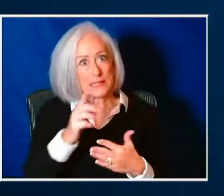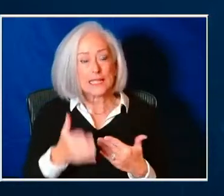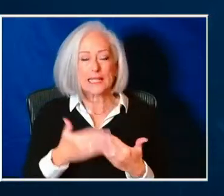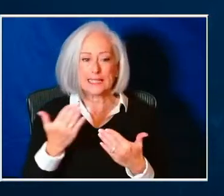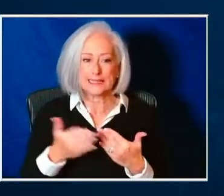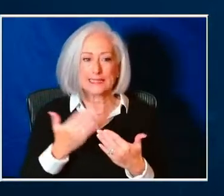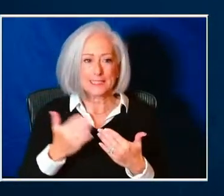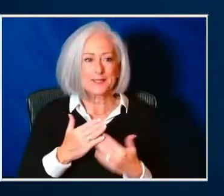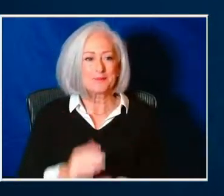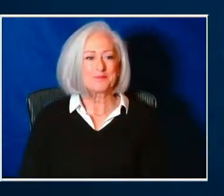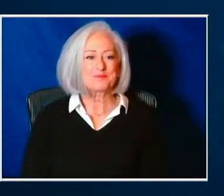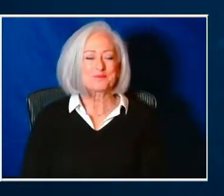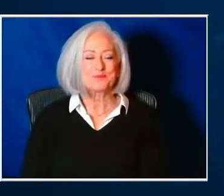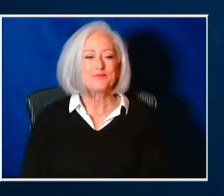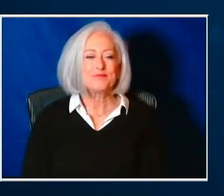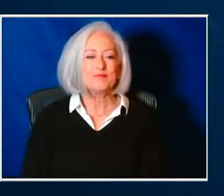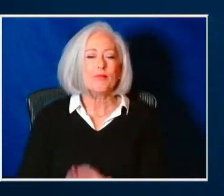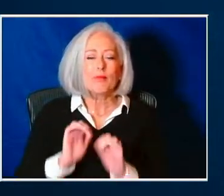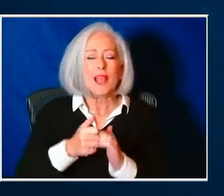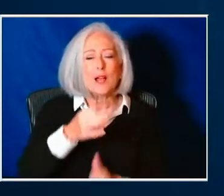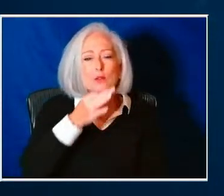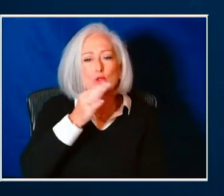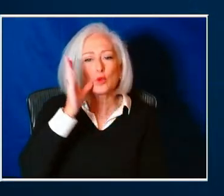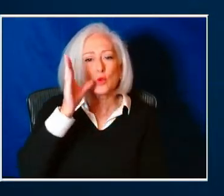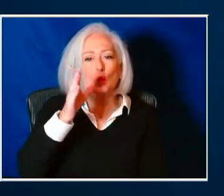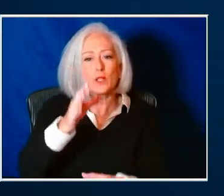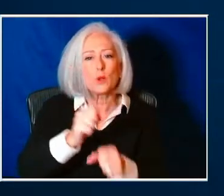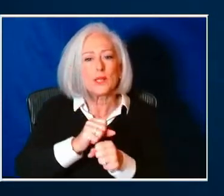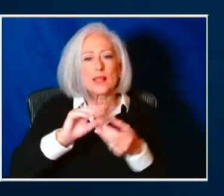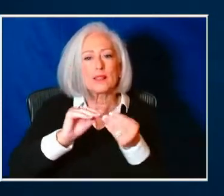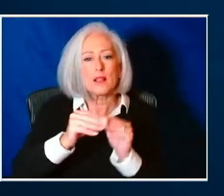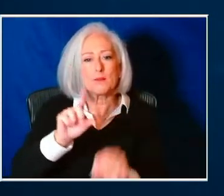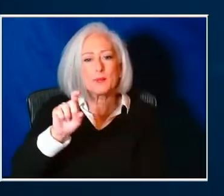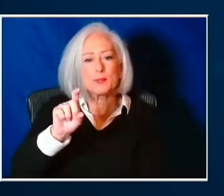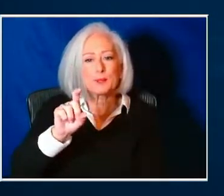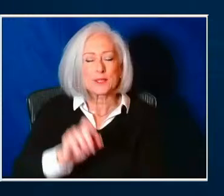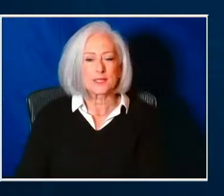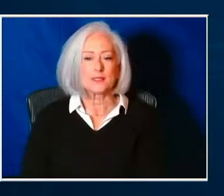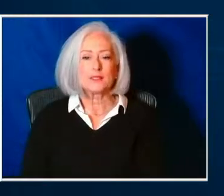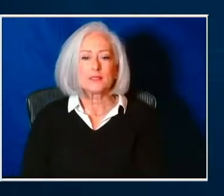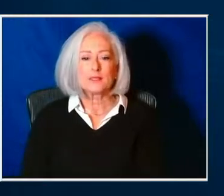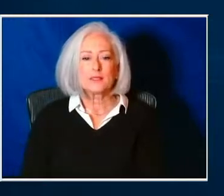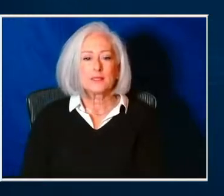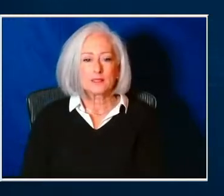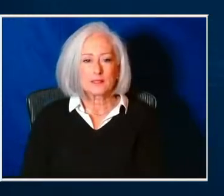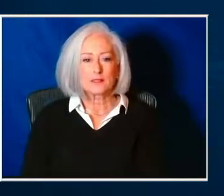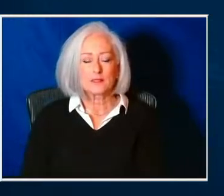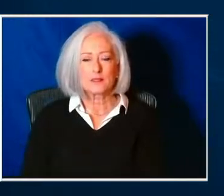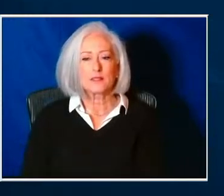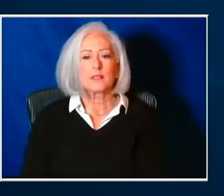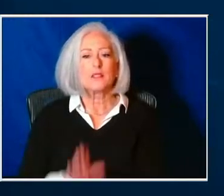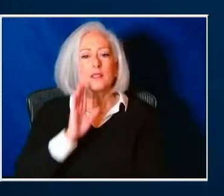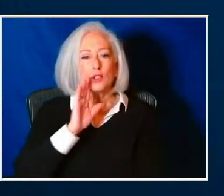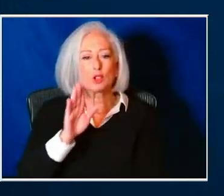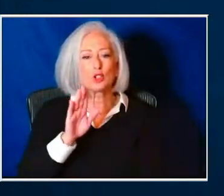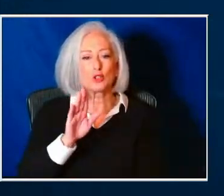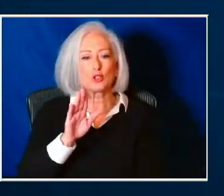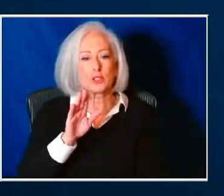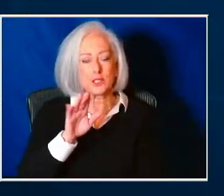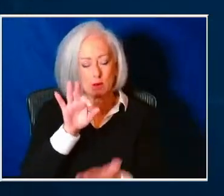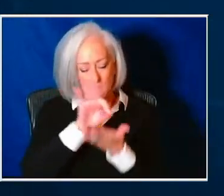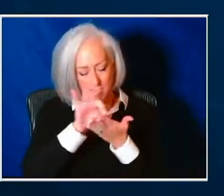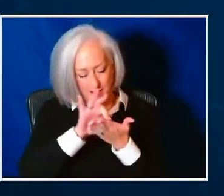how soon will you get those numbers? Well, she's going to grade me, and you got to enter it